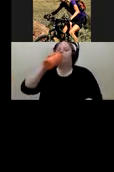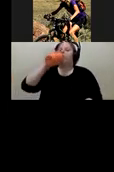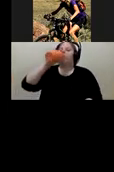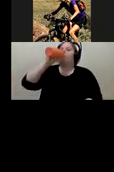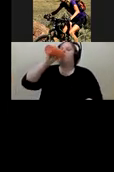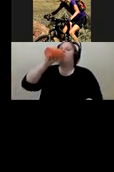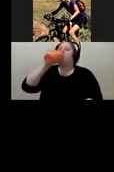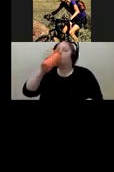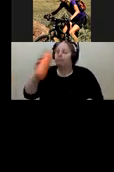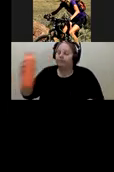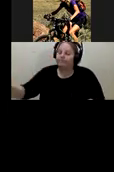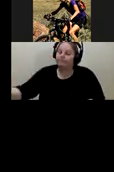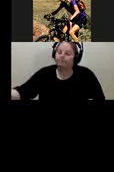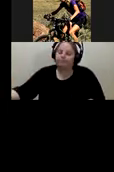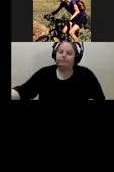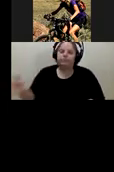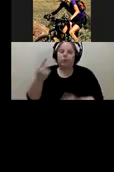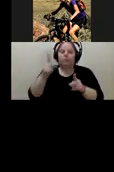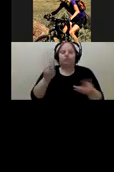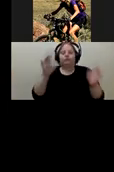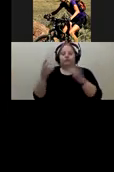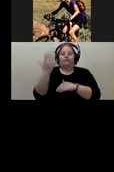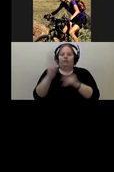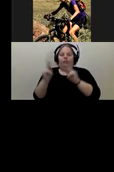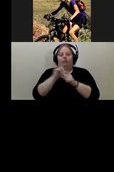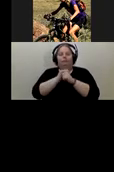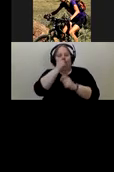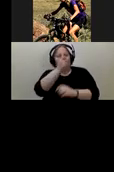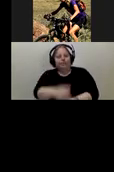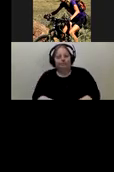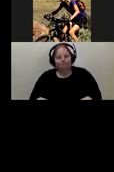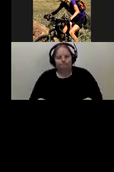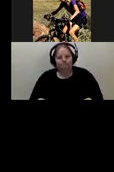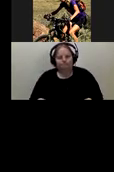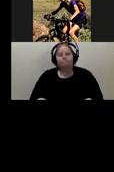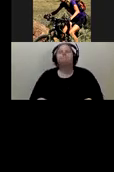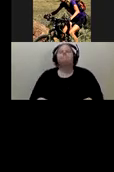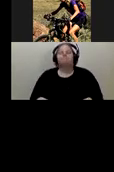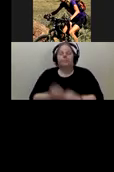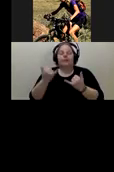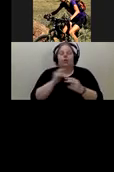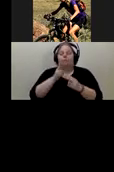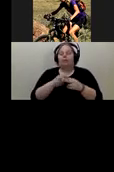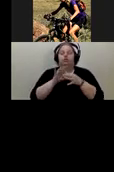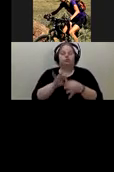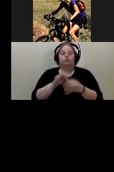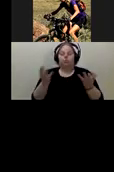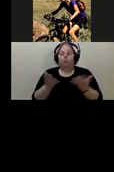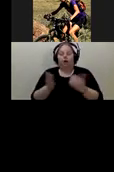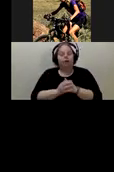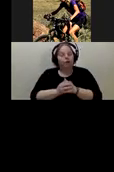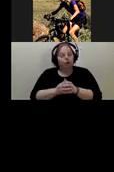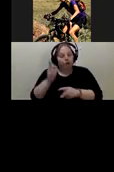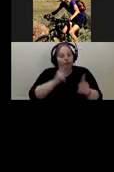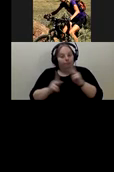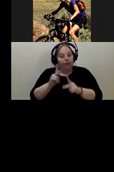One person versus five. This is interesting. Okay. So what I want to point out with this, are there people on the